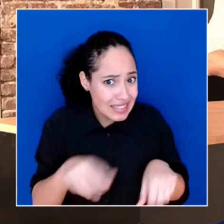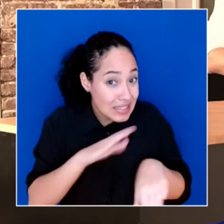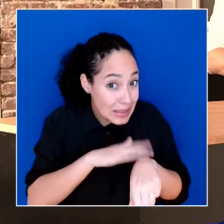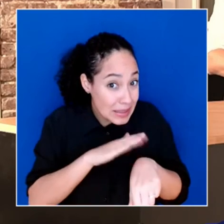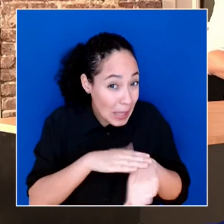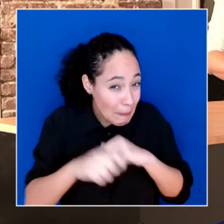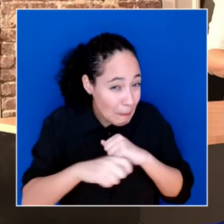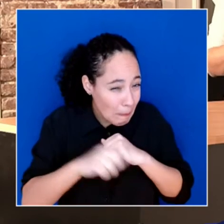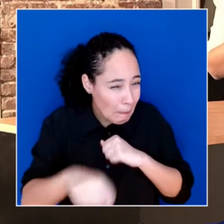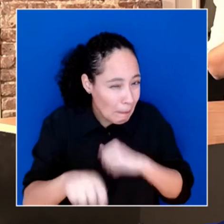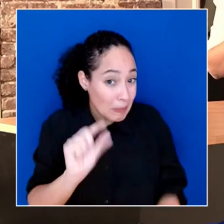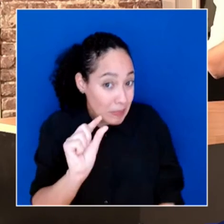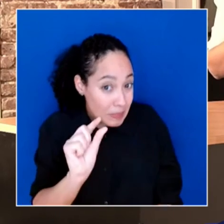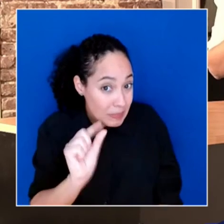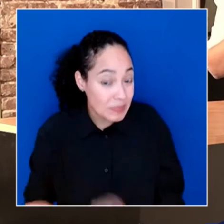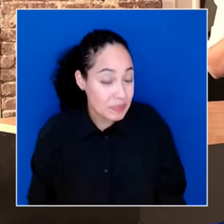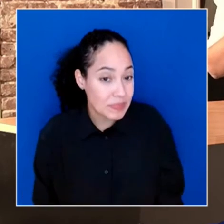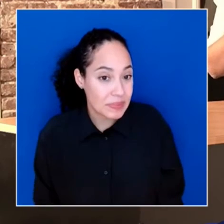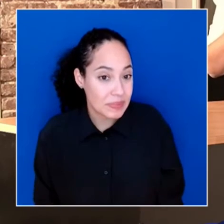examples of